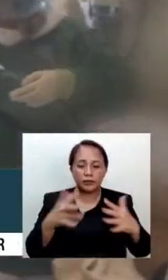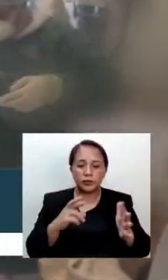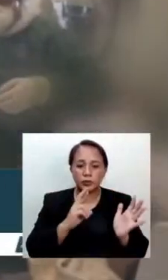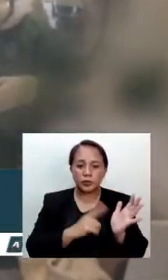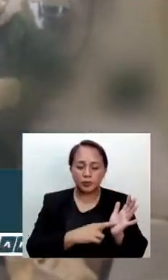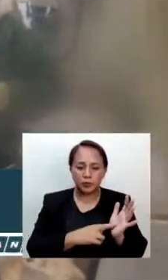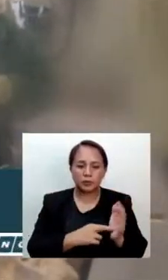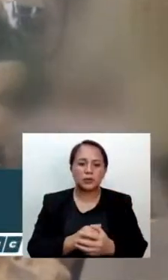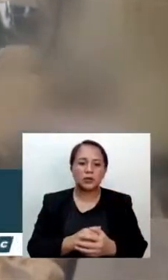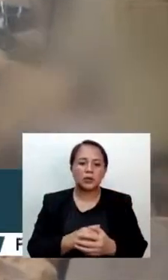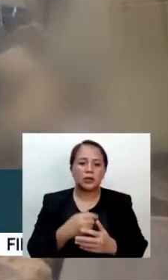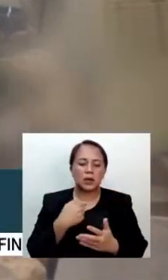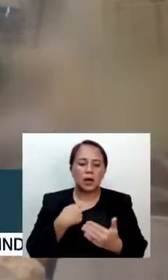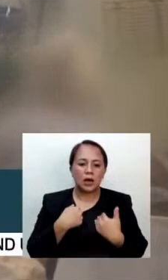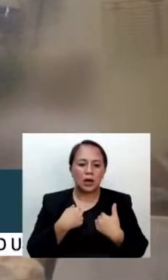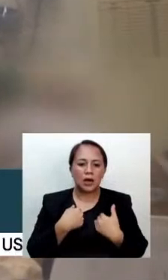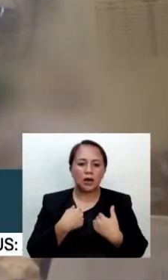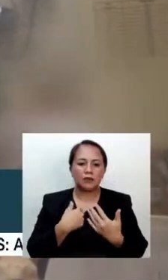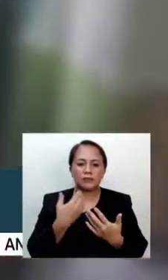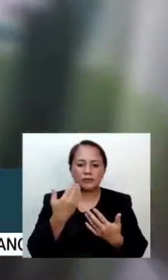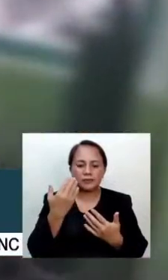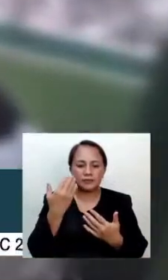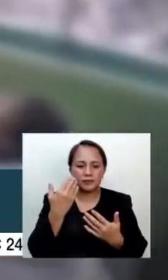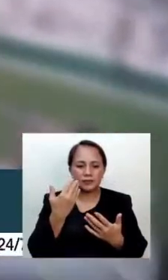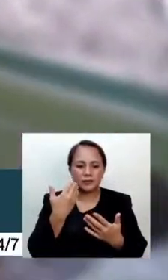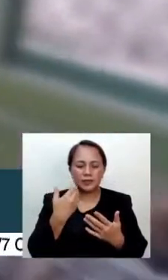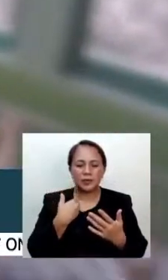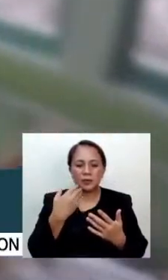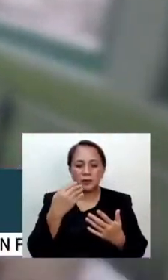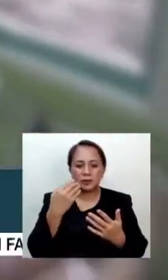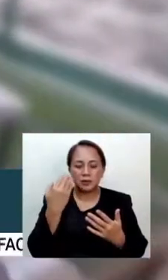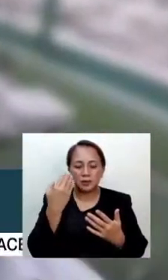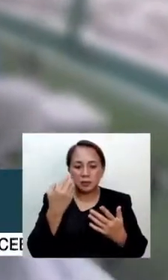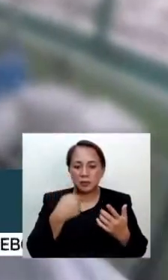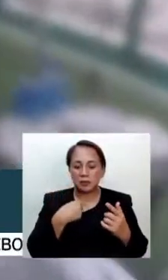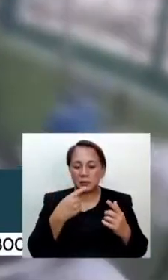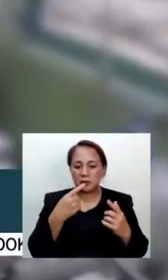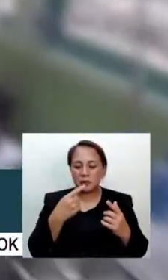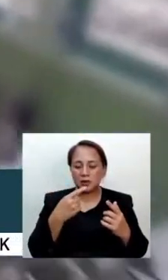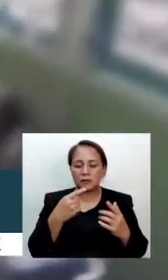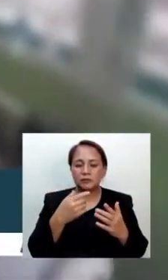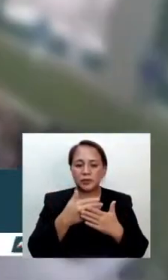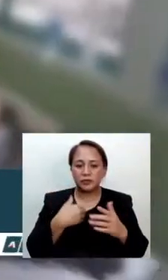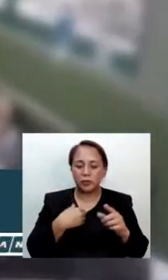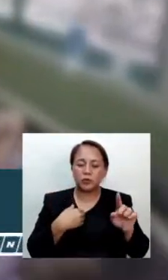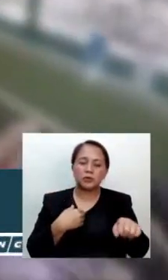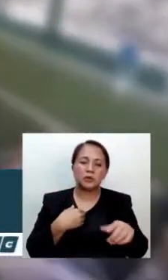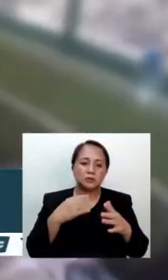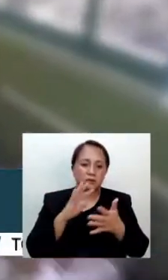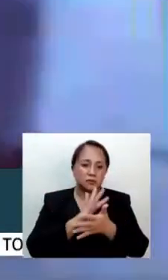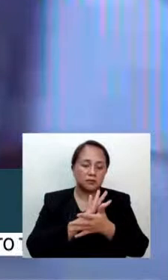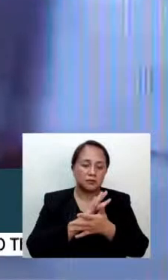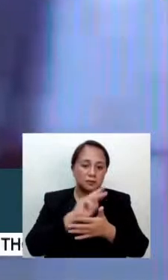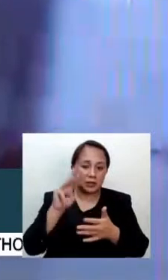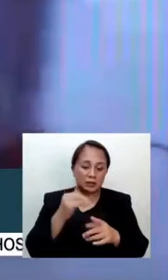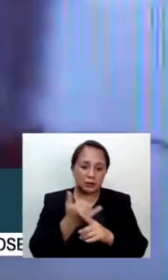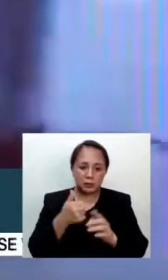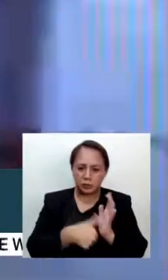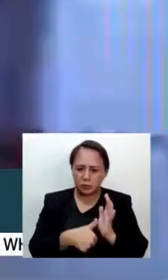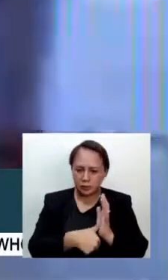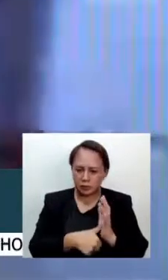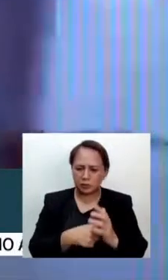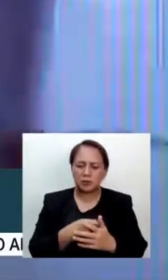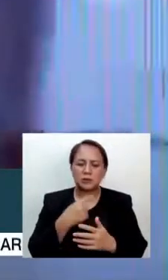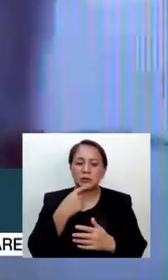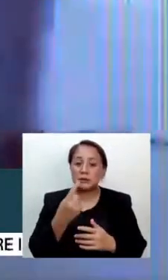surfaced there will be an artificial rise in COVID cases before the May 9 elections. The health department refutes these claims.